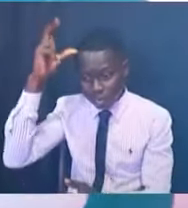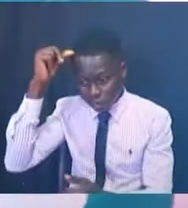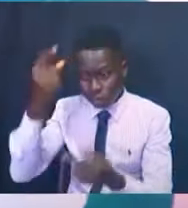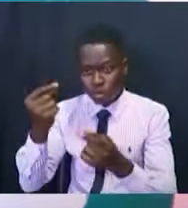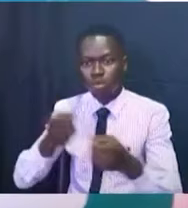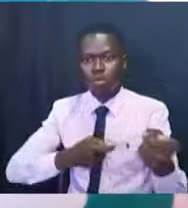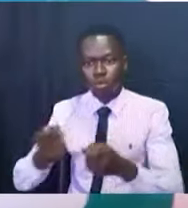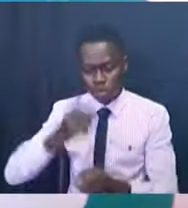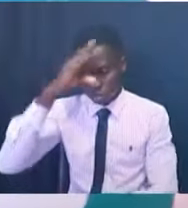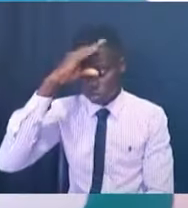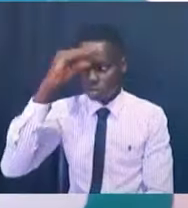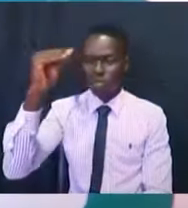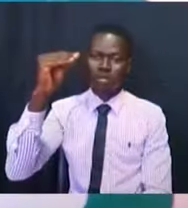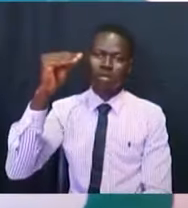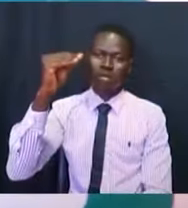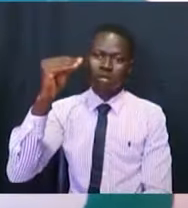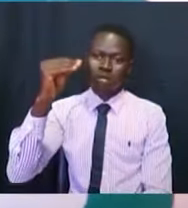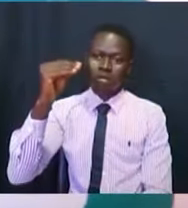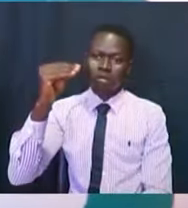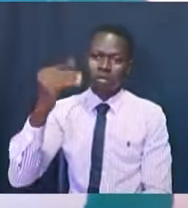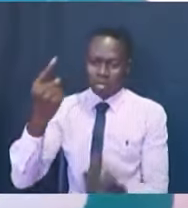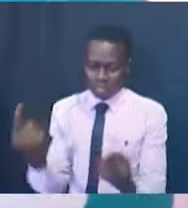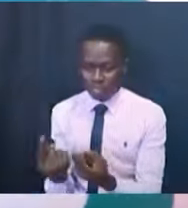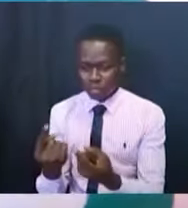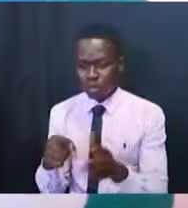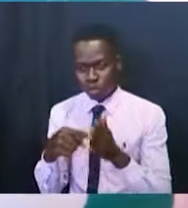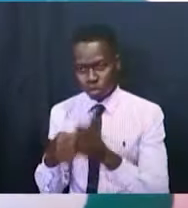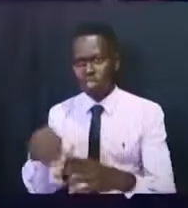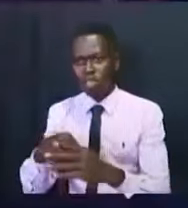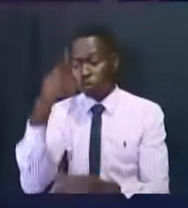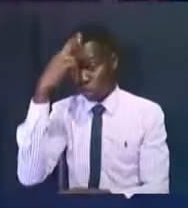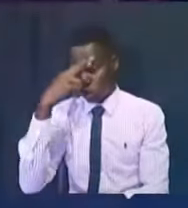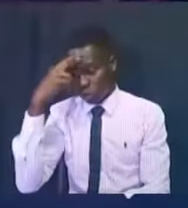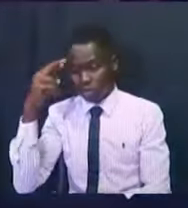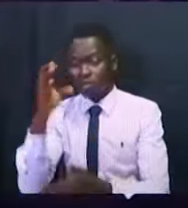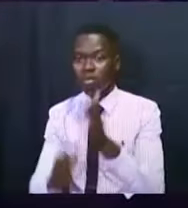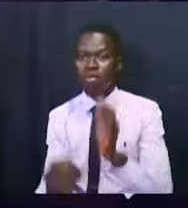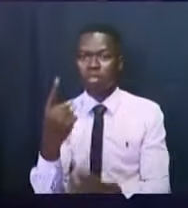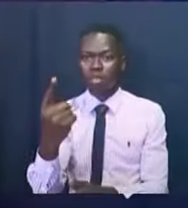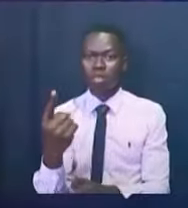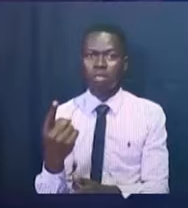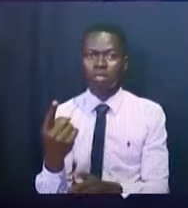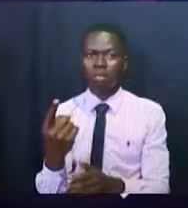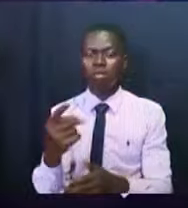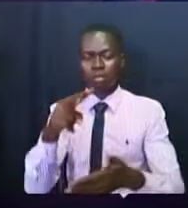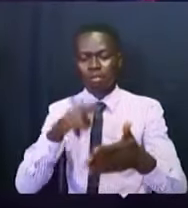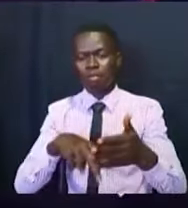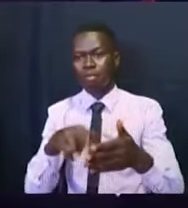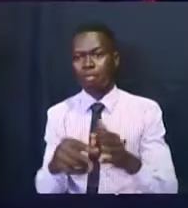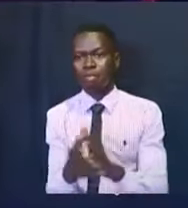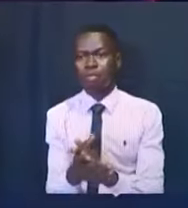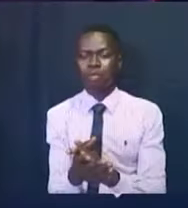life. It is manifested in Romans chapter 1. And I want to take all the trouble to read Romans